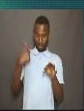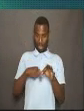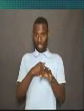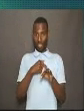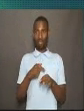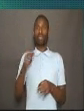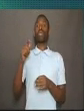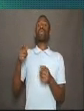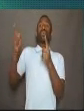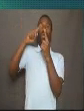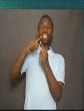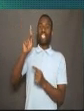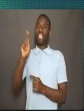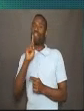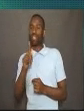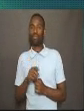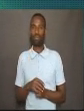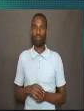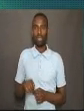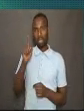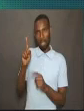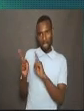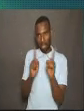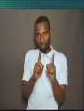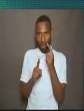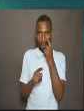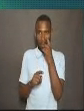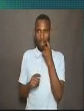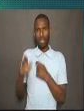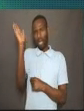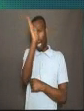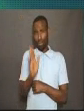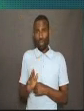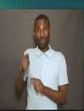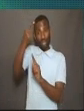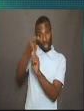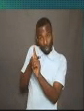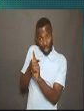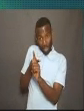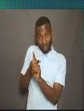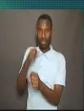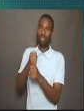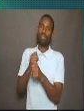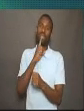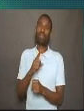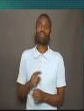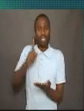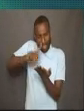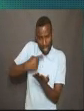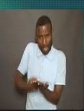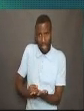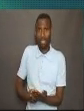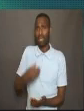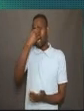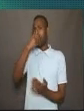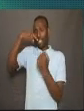to Kelvin, since we are dealing with absolute temperatures. So, the